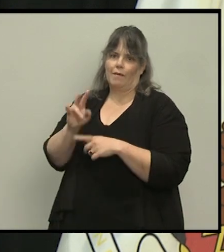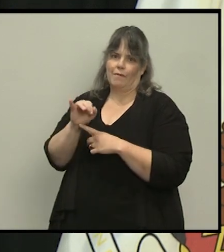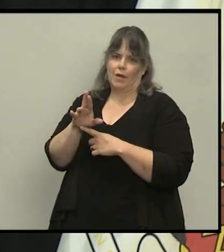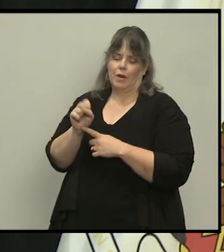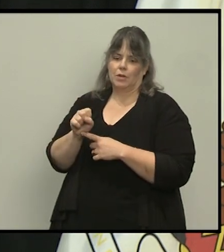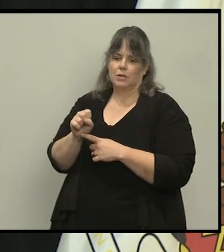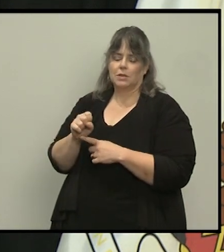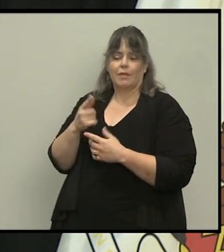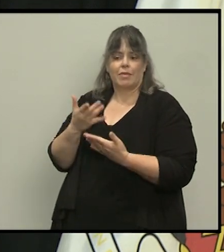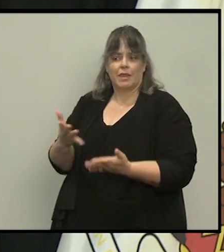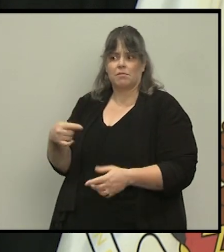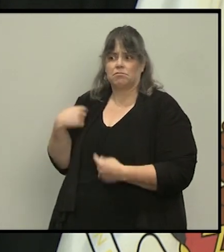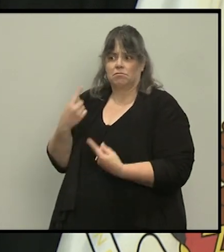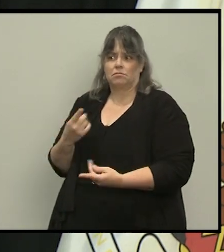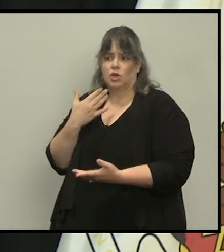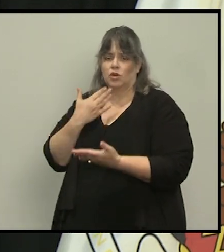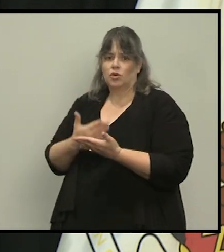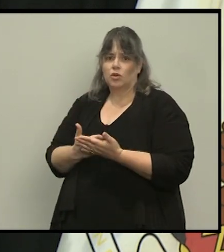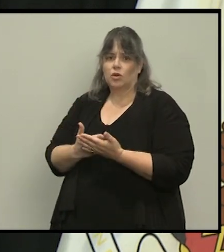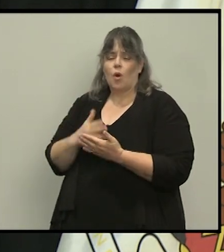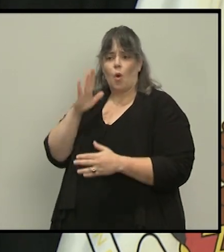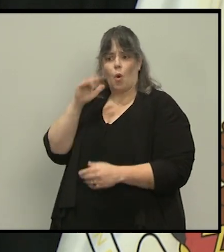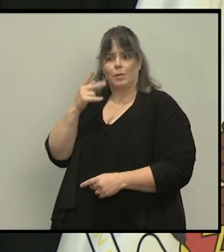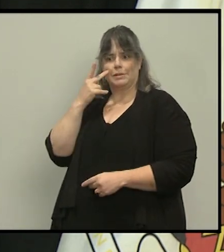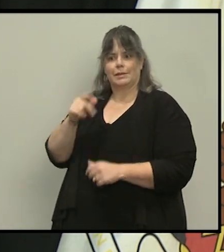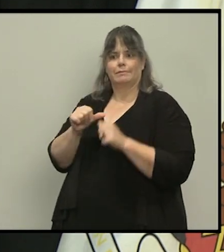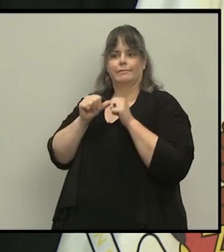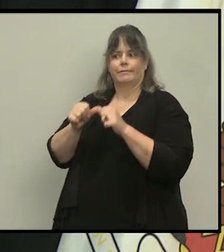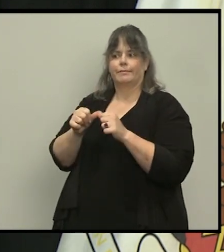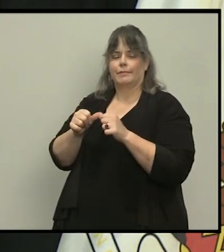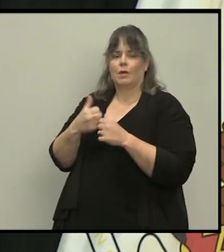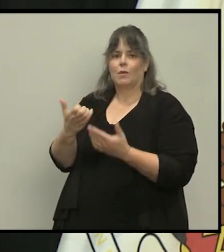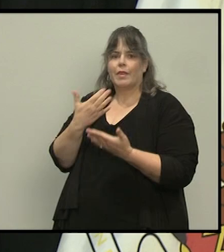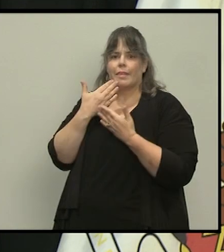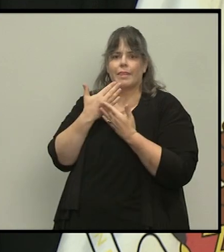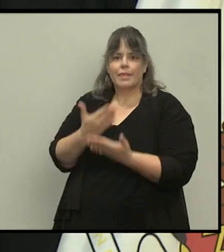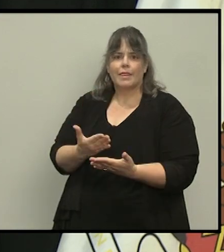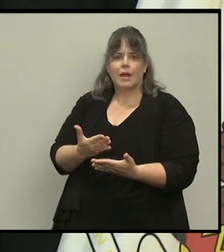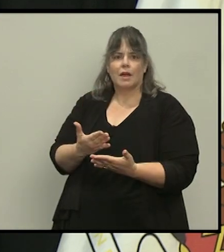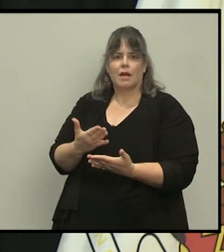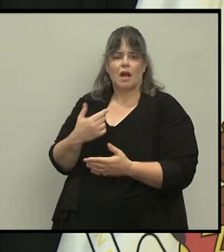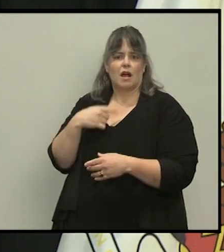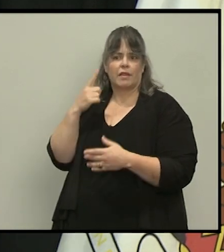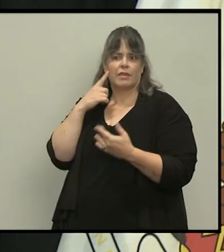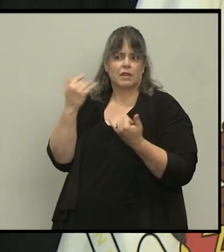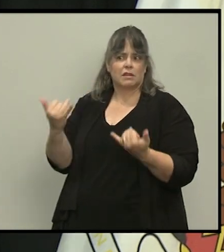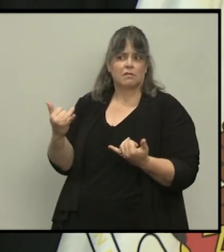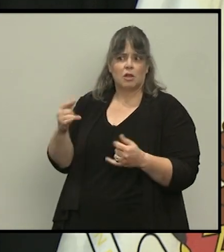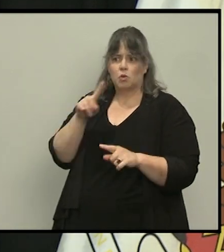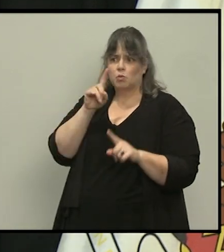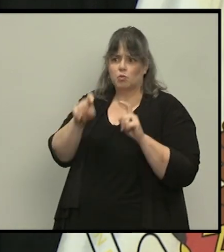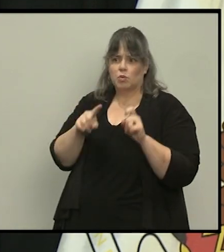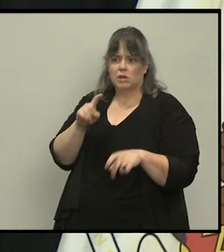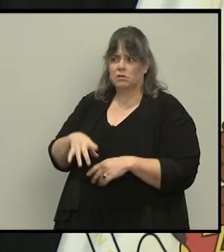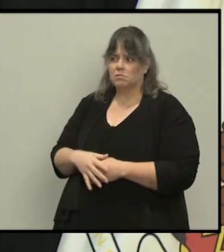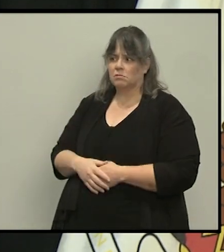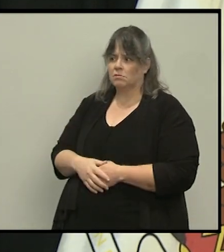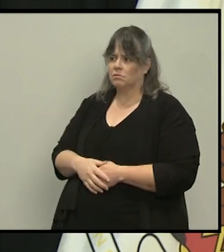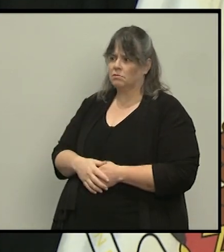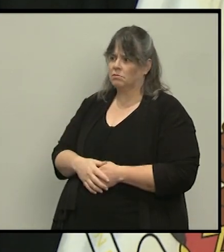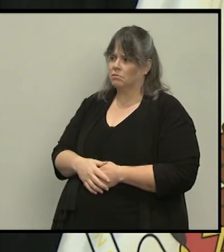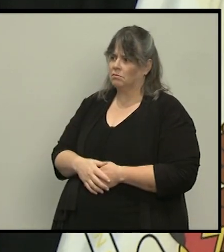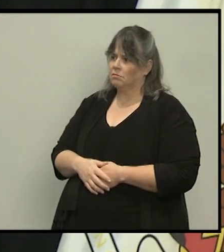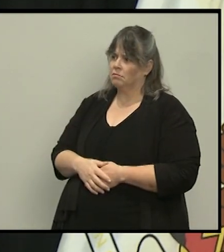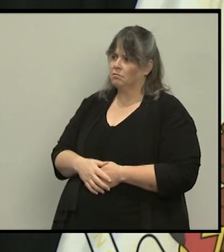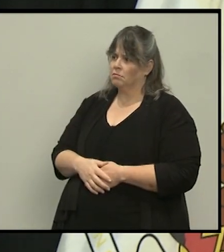see that continue throughout the evening. With that, I'd like to thank you all, and I think we open it up for questions. Thank you.